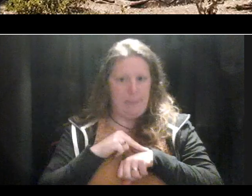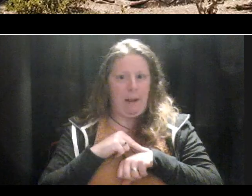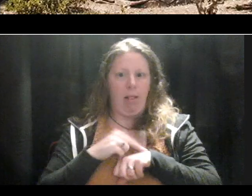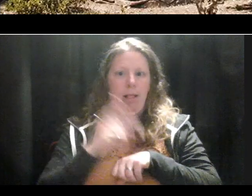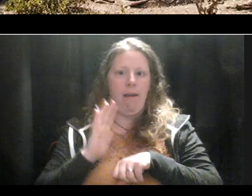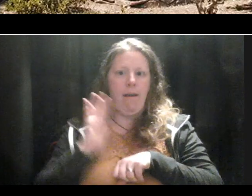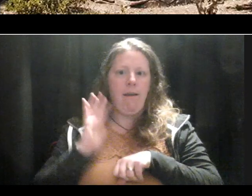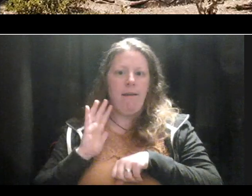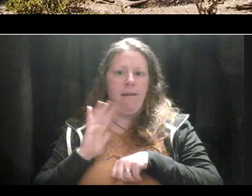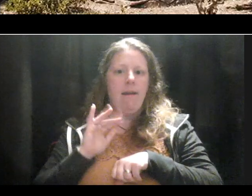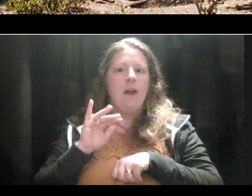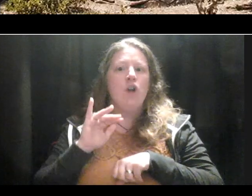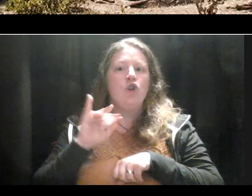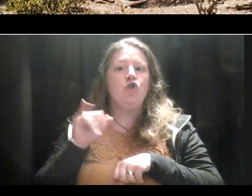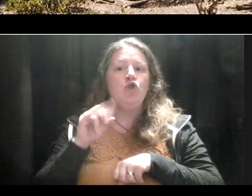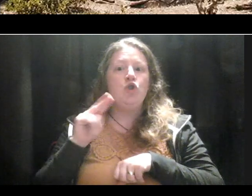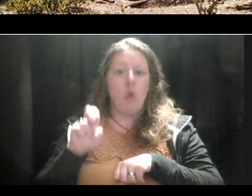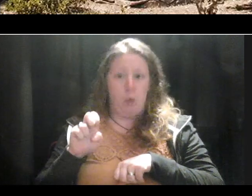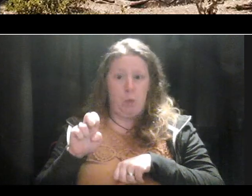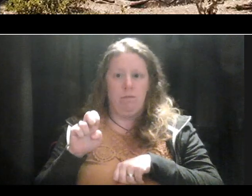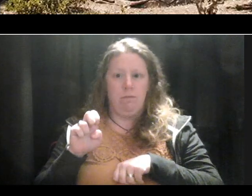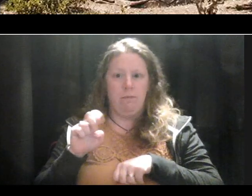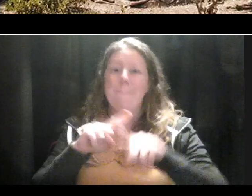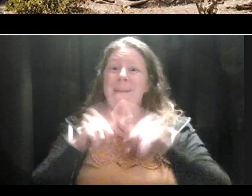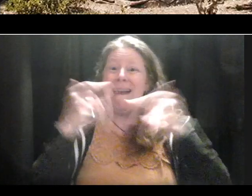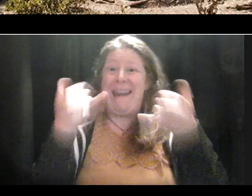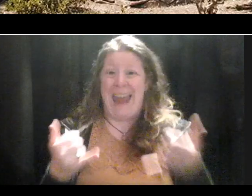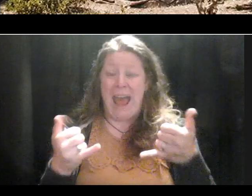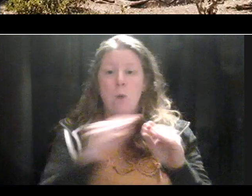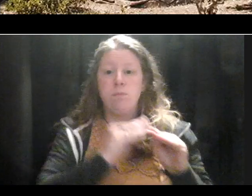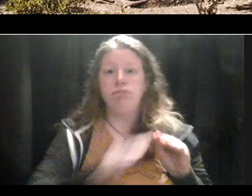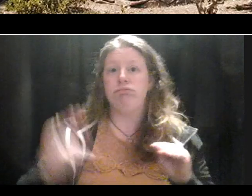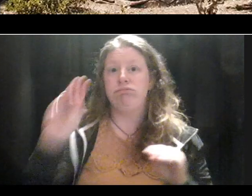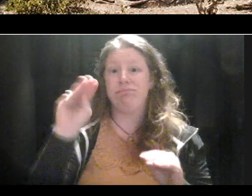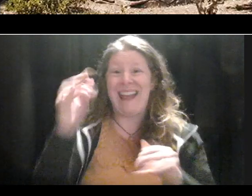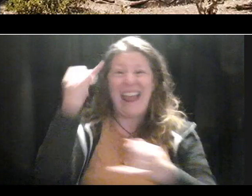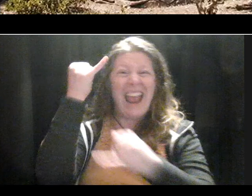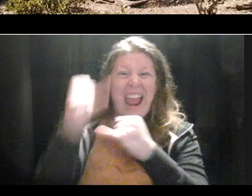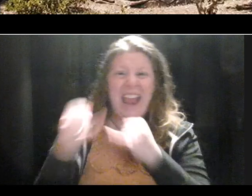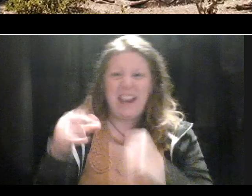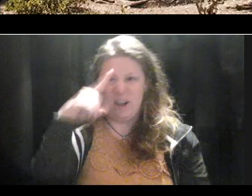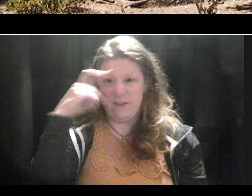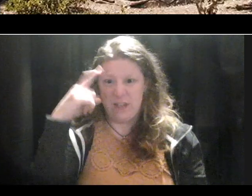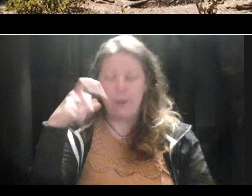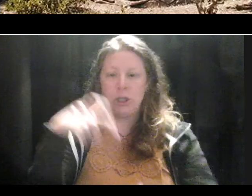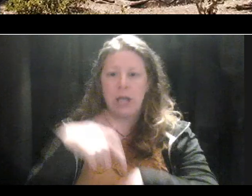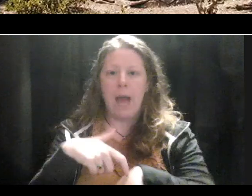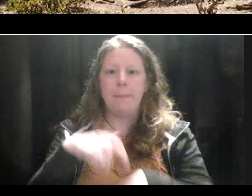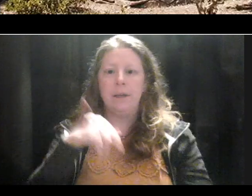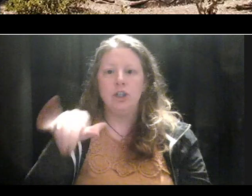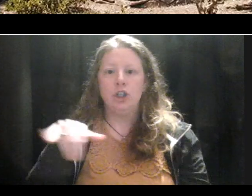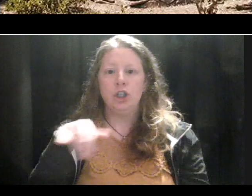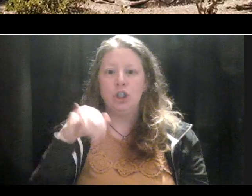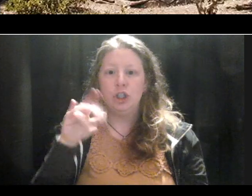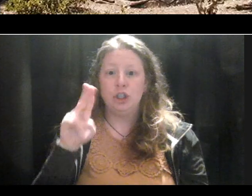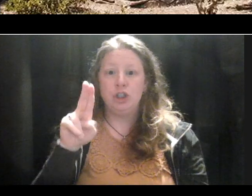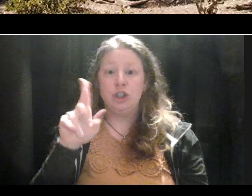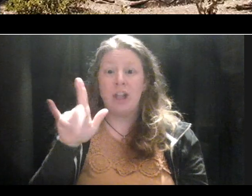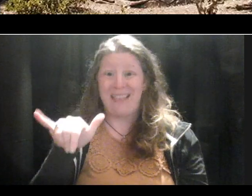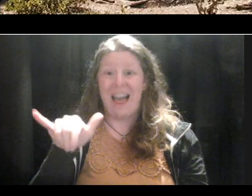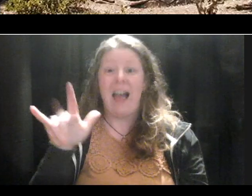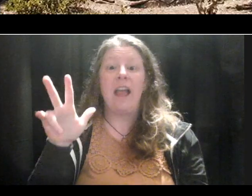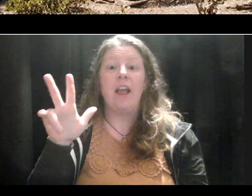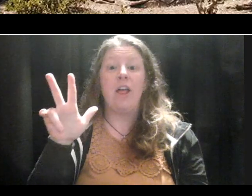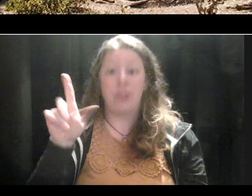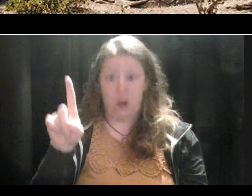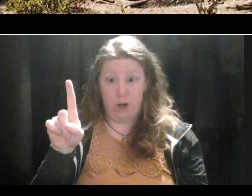This is a new date. Typically, our camp is in June, but right now we've moved it to the end of summer. So